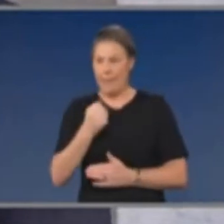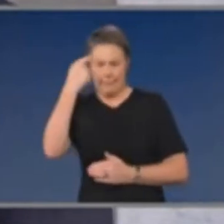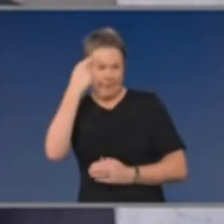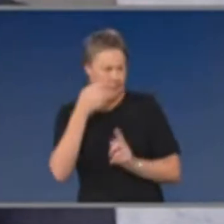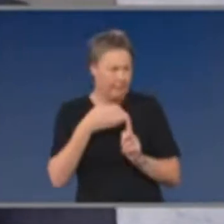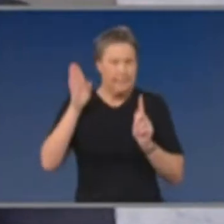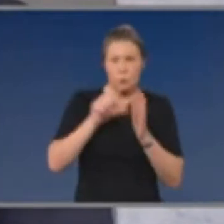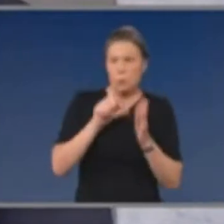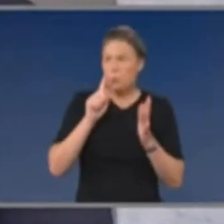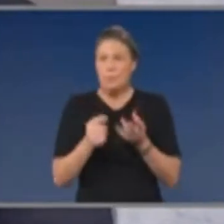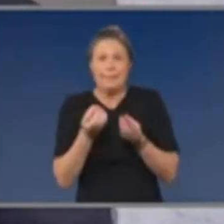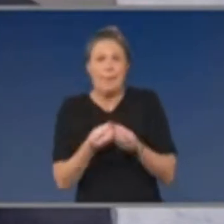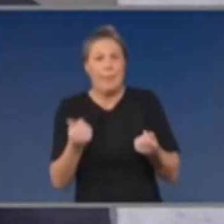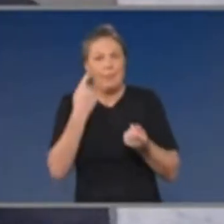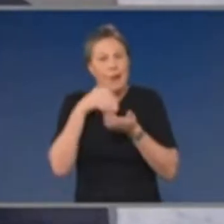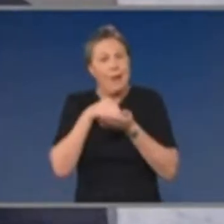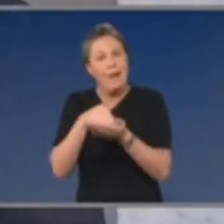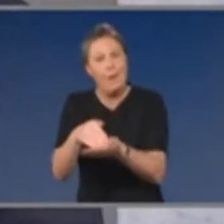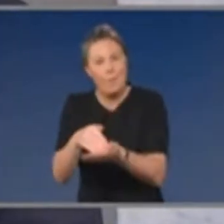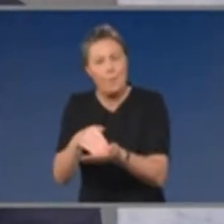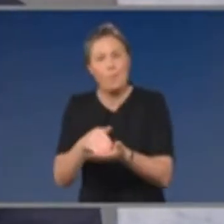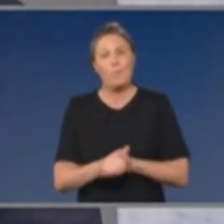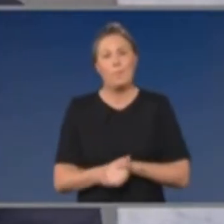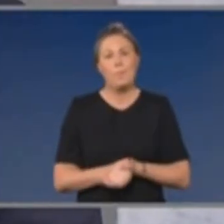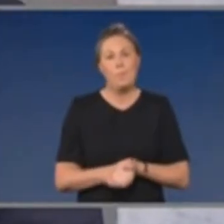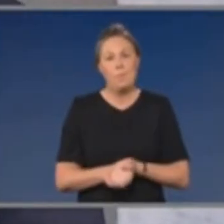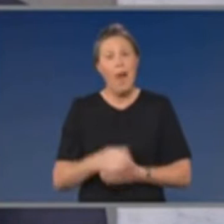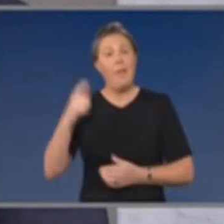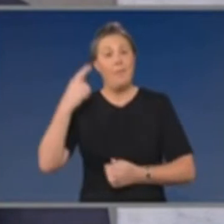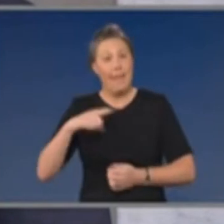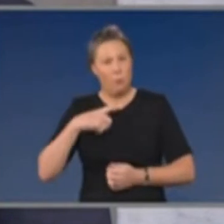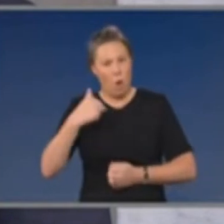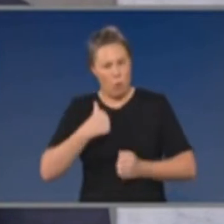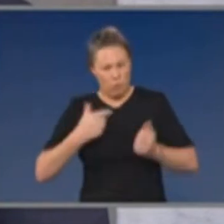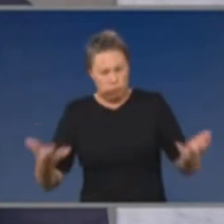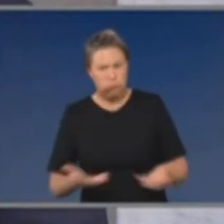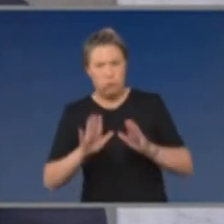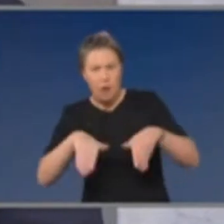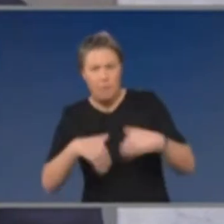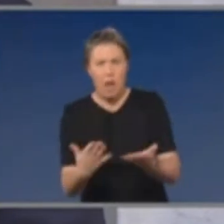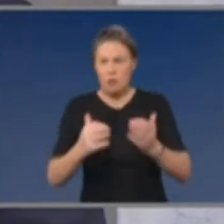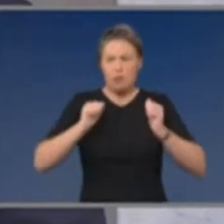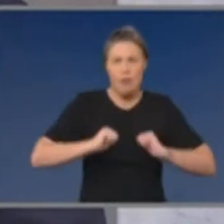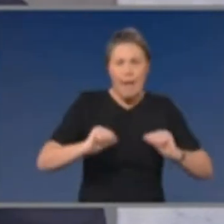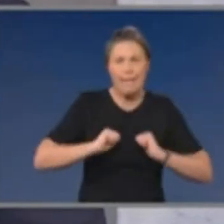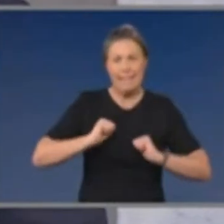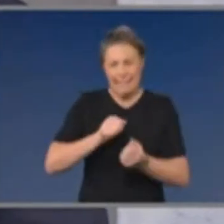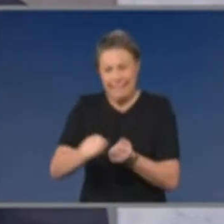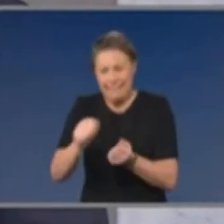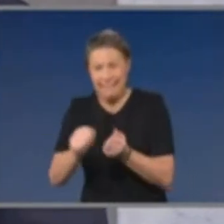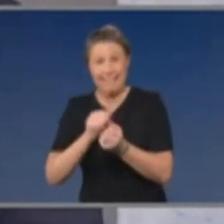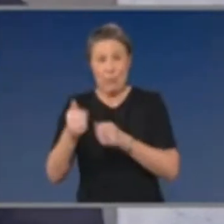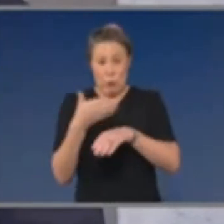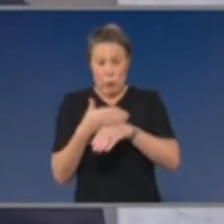the opportunity for them, like never before, to get greater access to skilling and training in the areas that they need to get